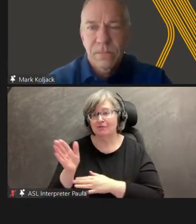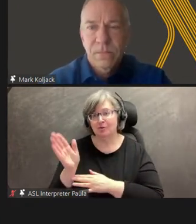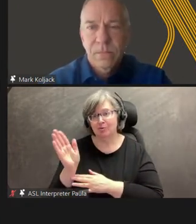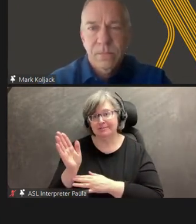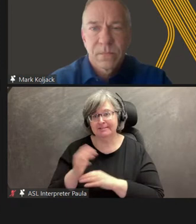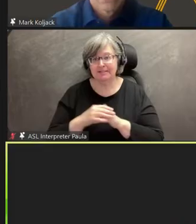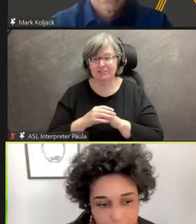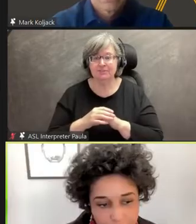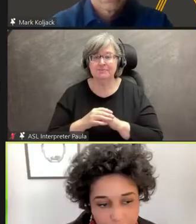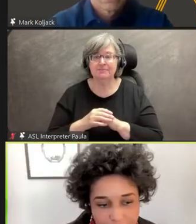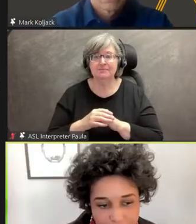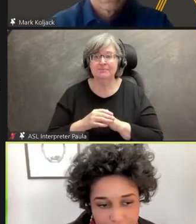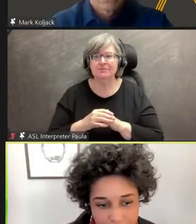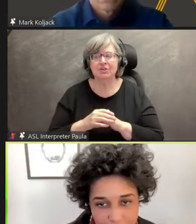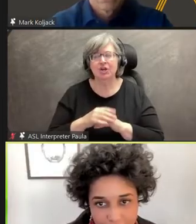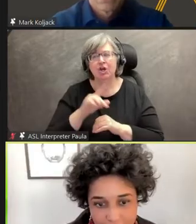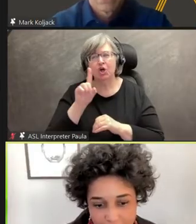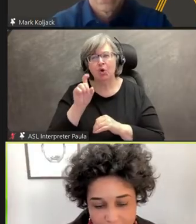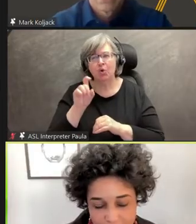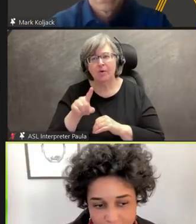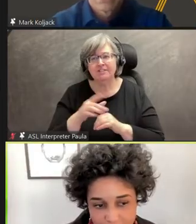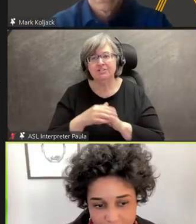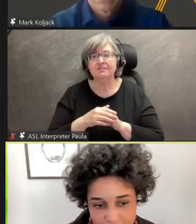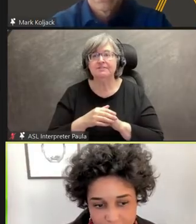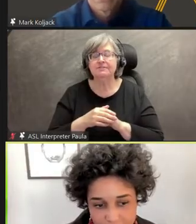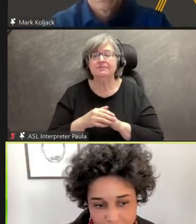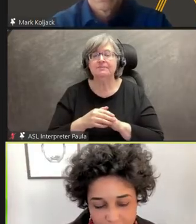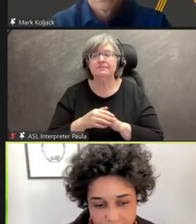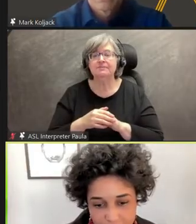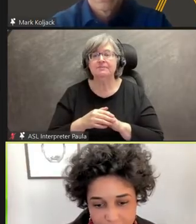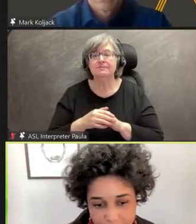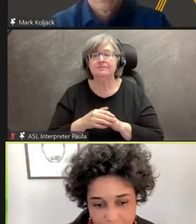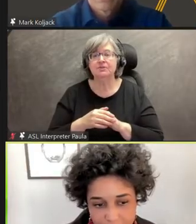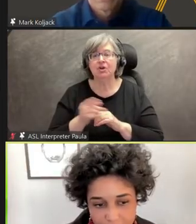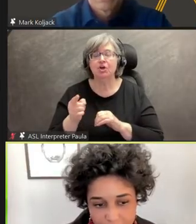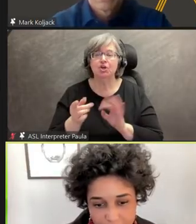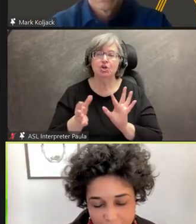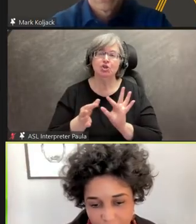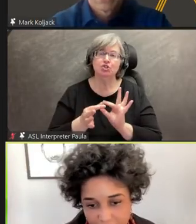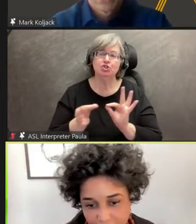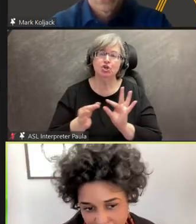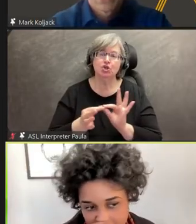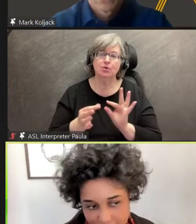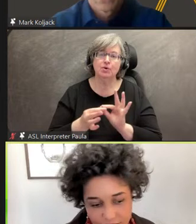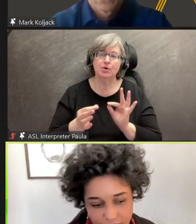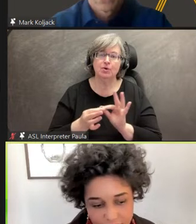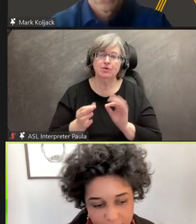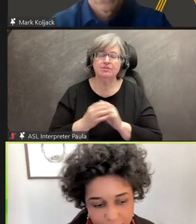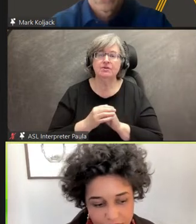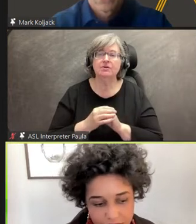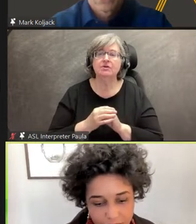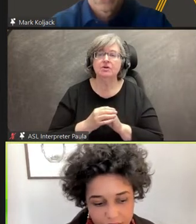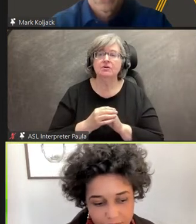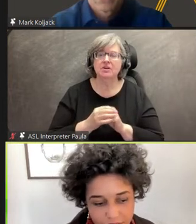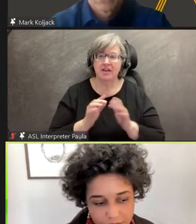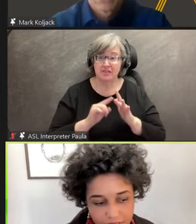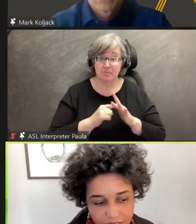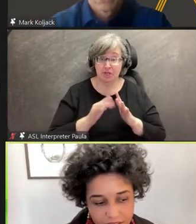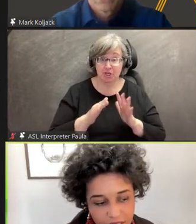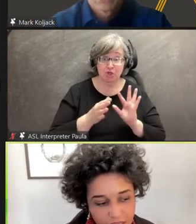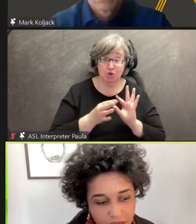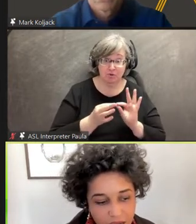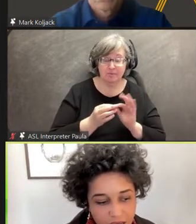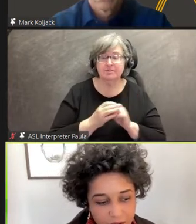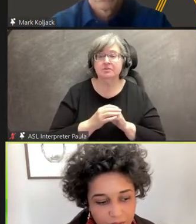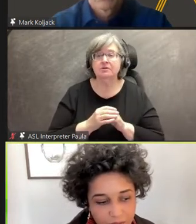presentation. The question that I have is, you talked about at the beginning of the presentation that there was a switch